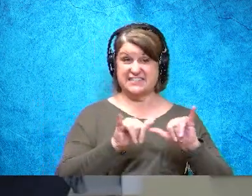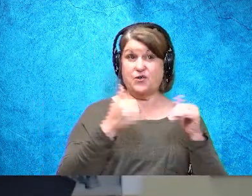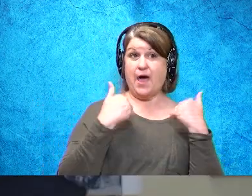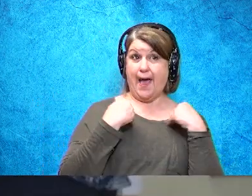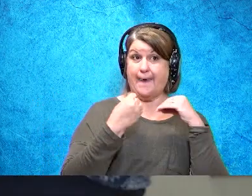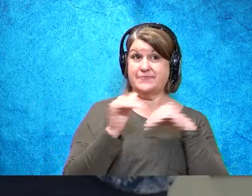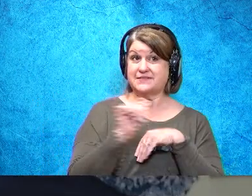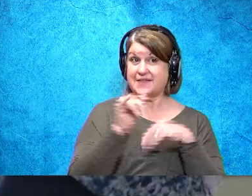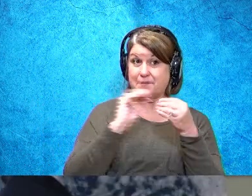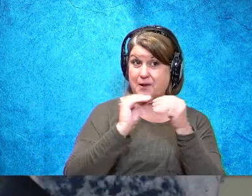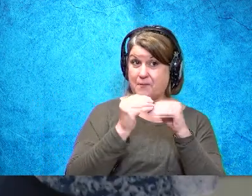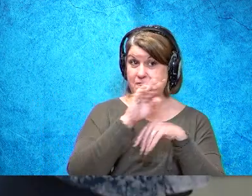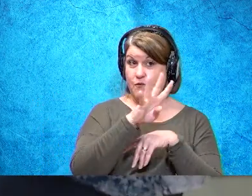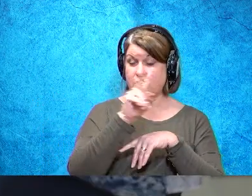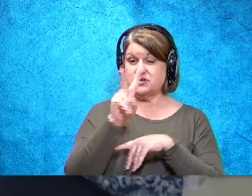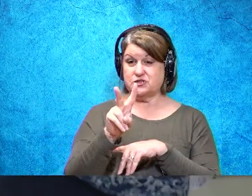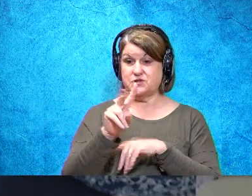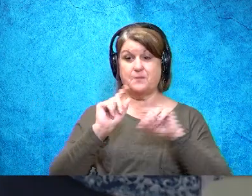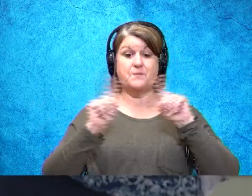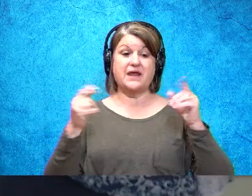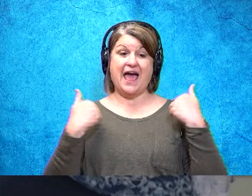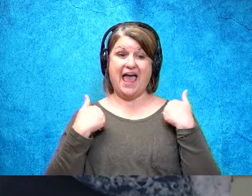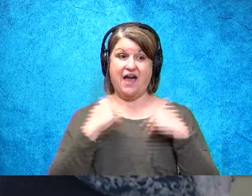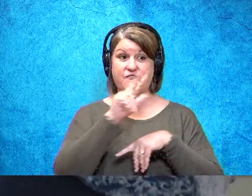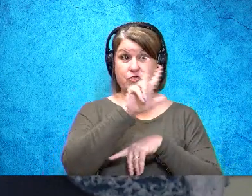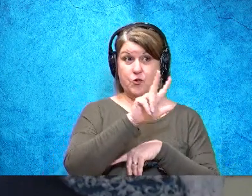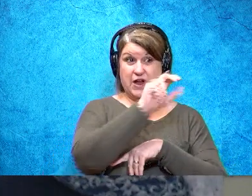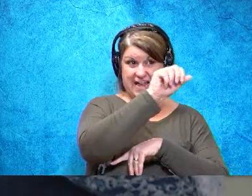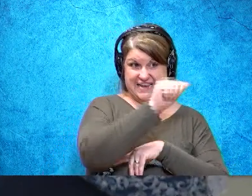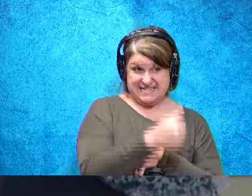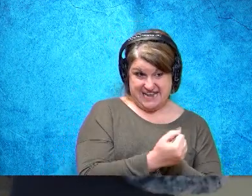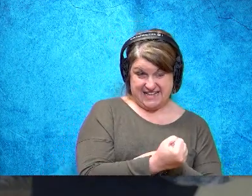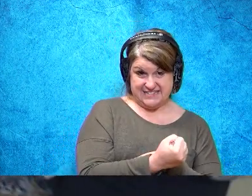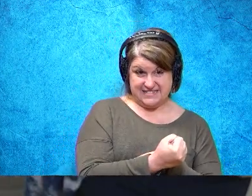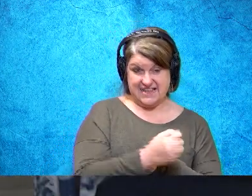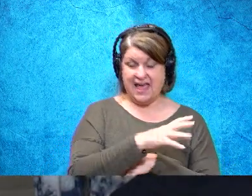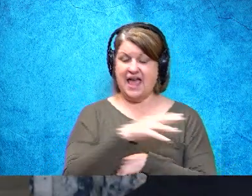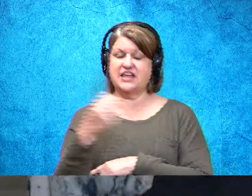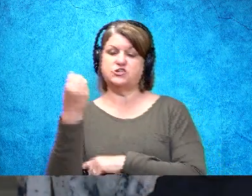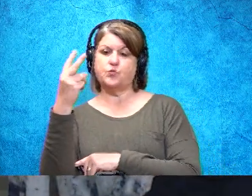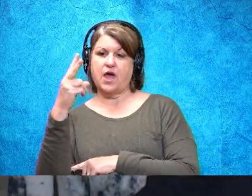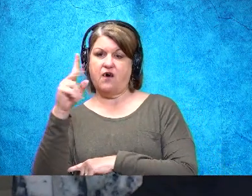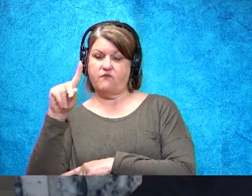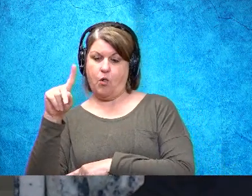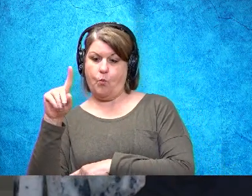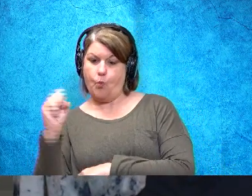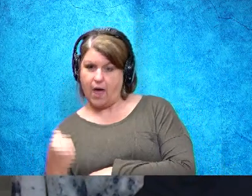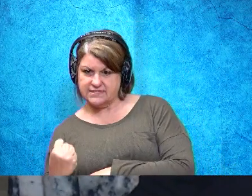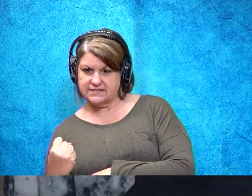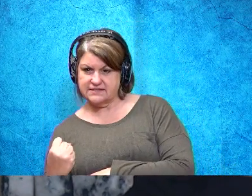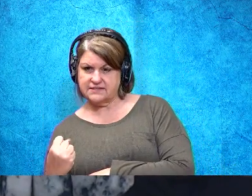42, but I have 3 tens and 12 ones.